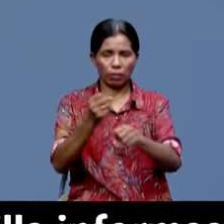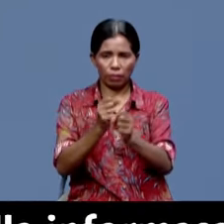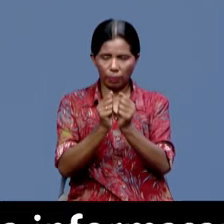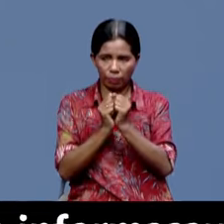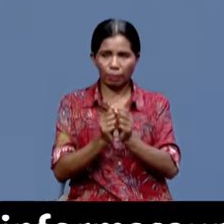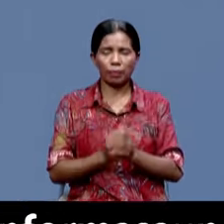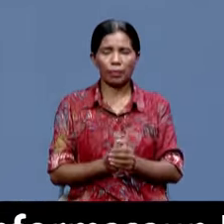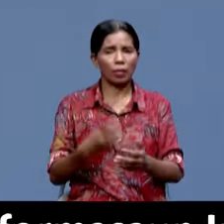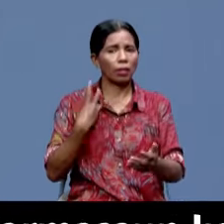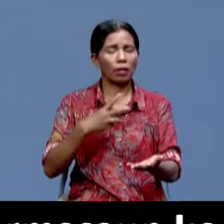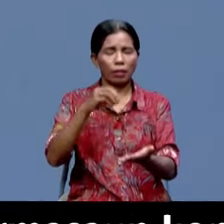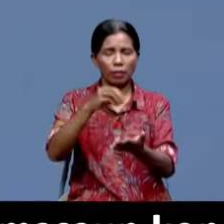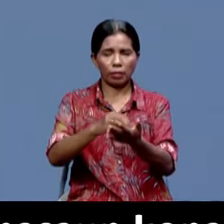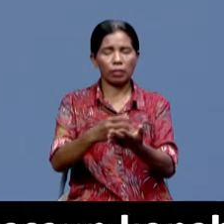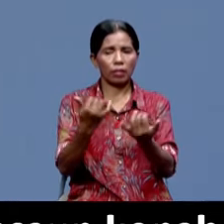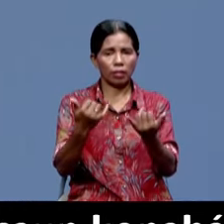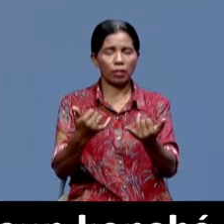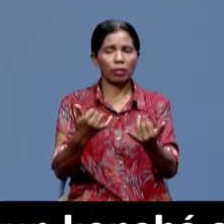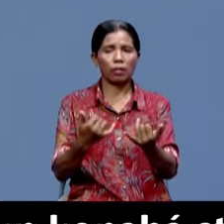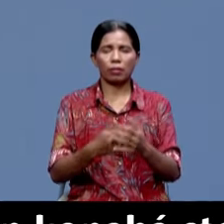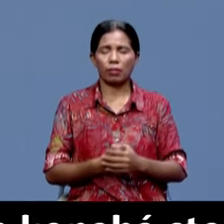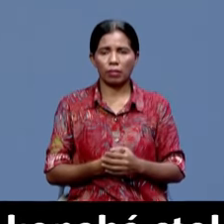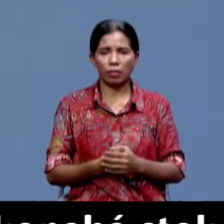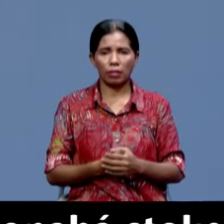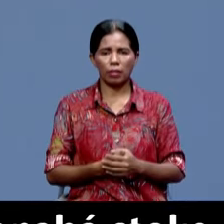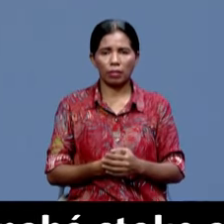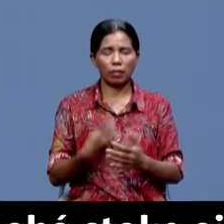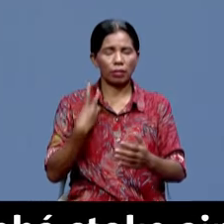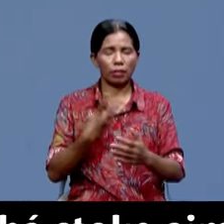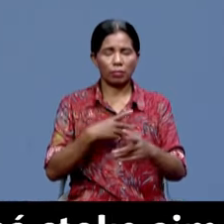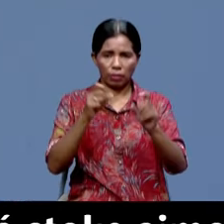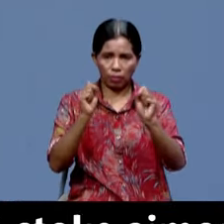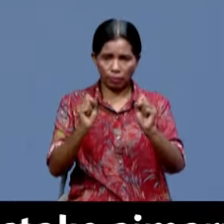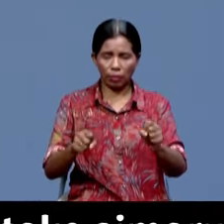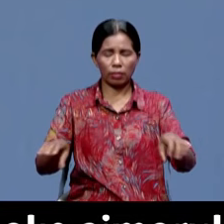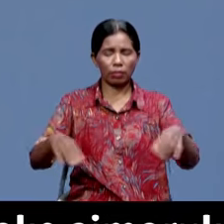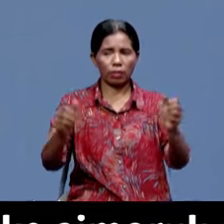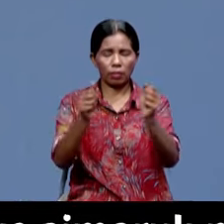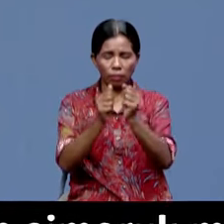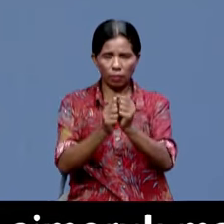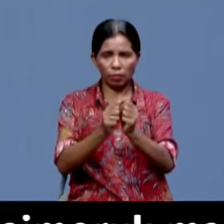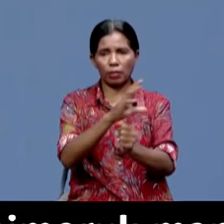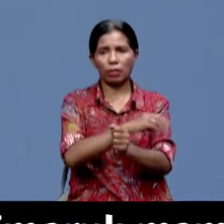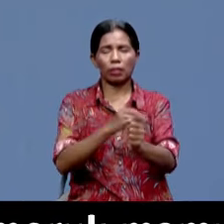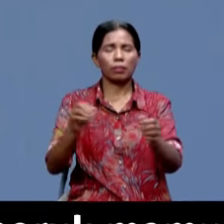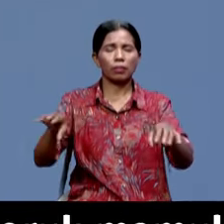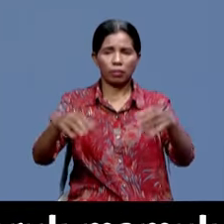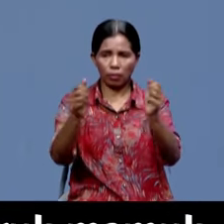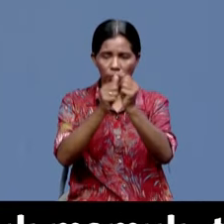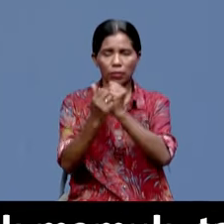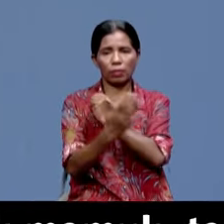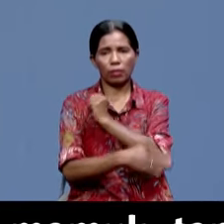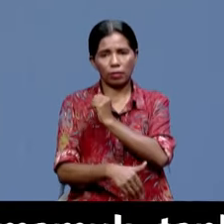The submission of this document is not merely a procedural formality, but a declaration of